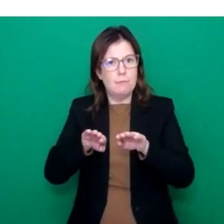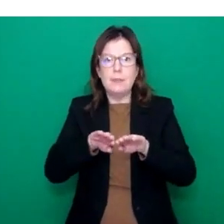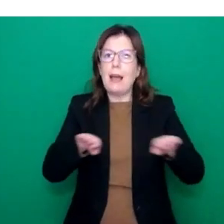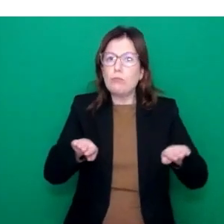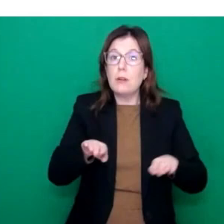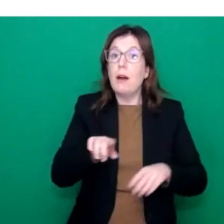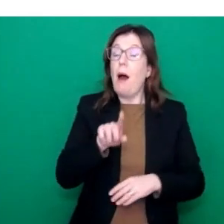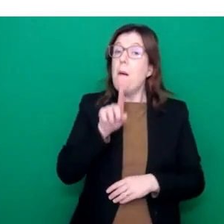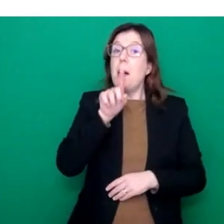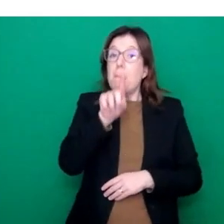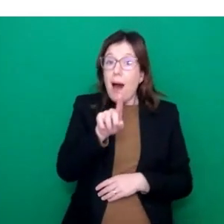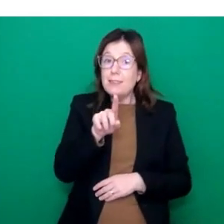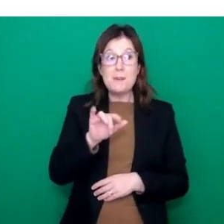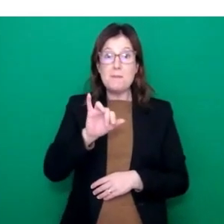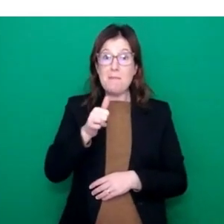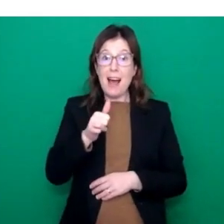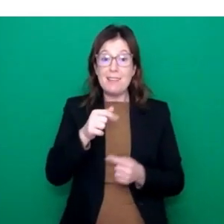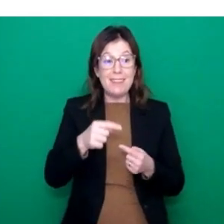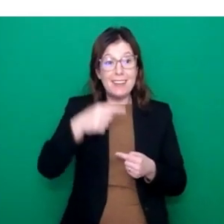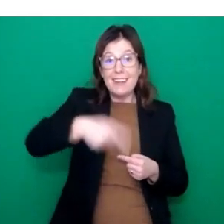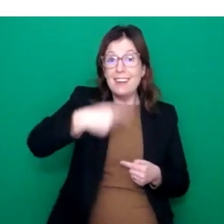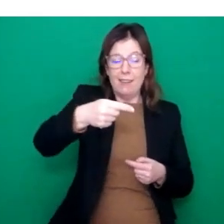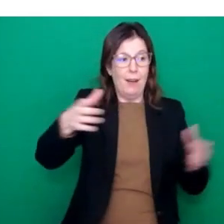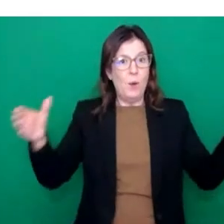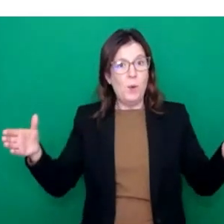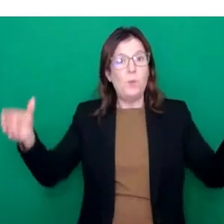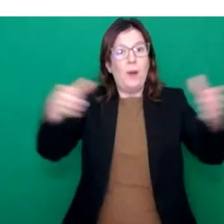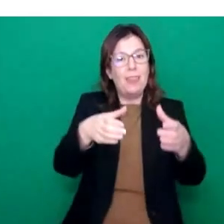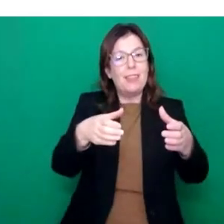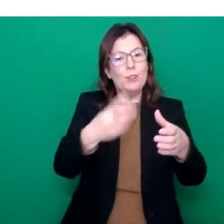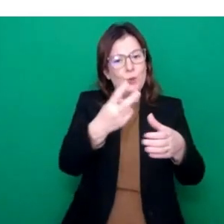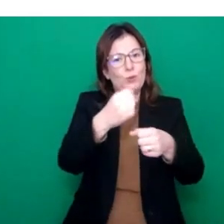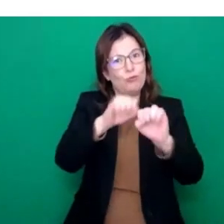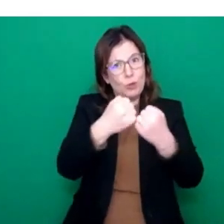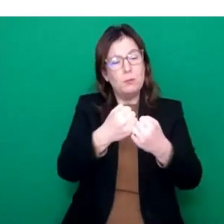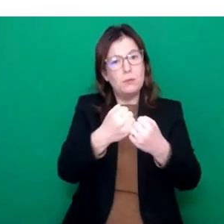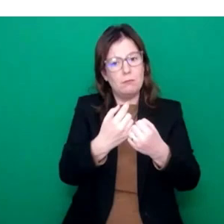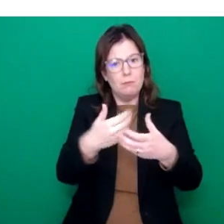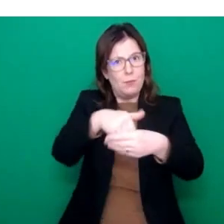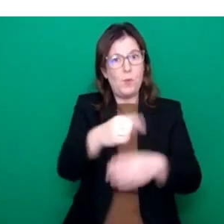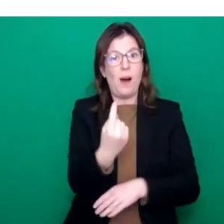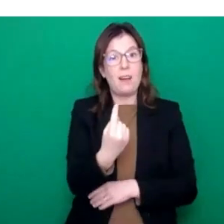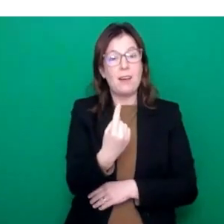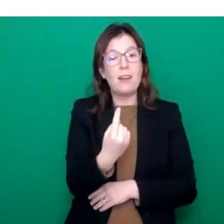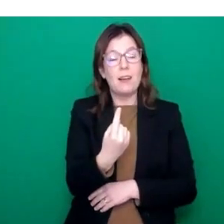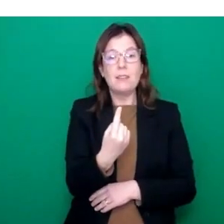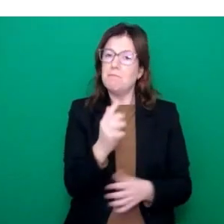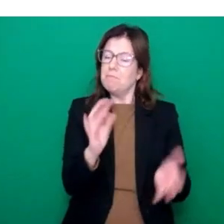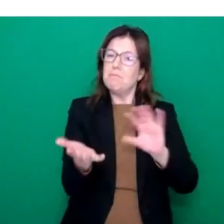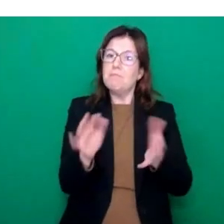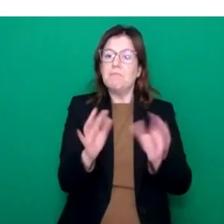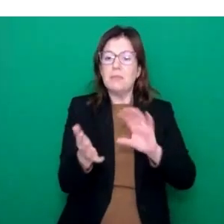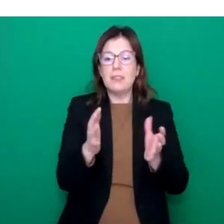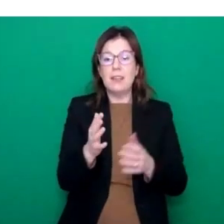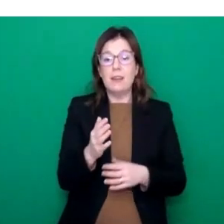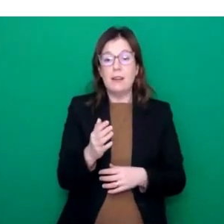be a point that it makes sense for these groups to be merged as well. And I found in my experience that, it's people